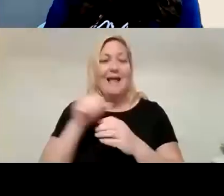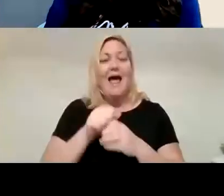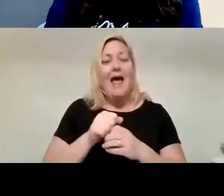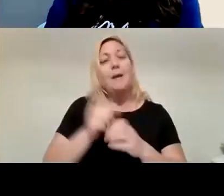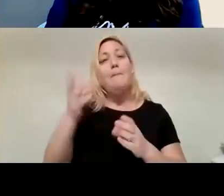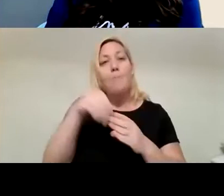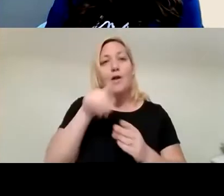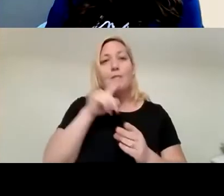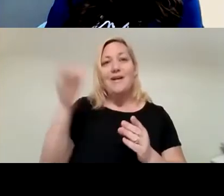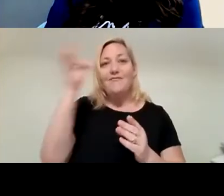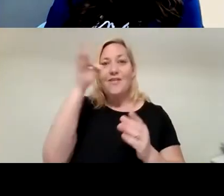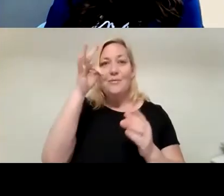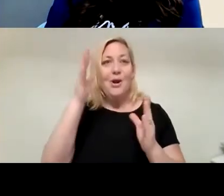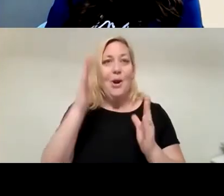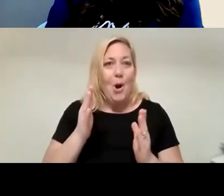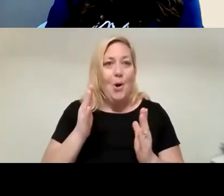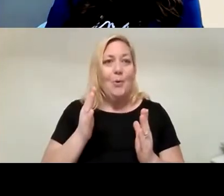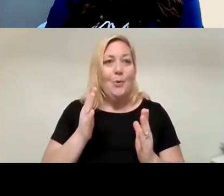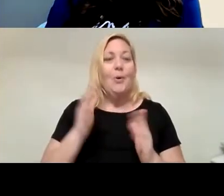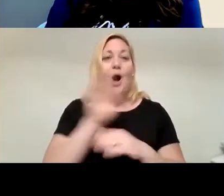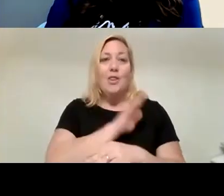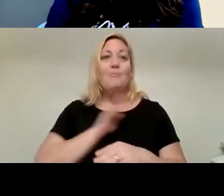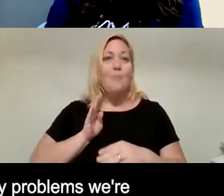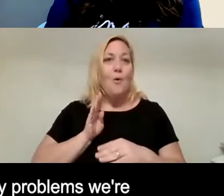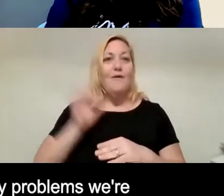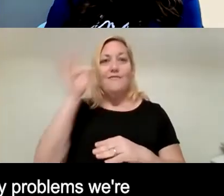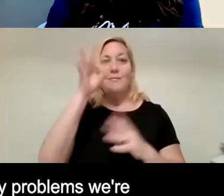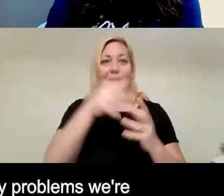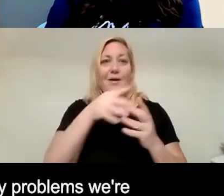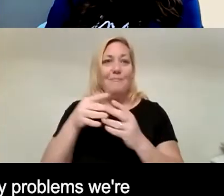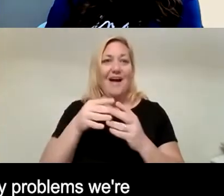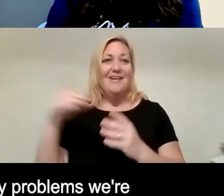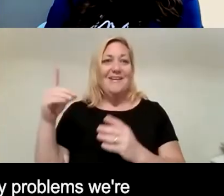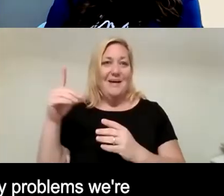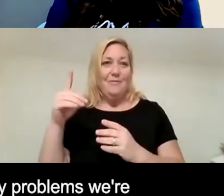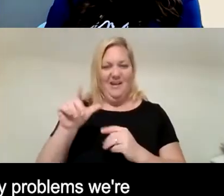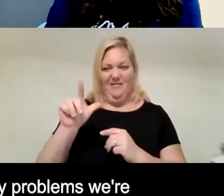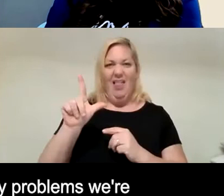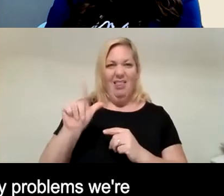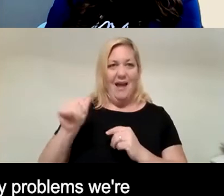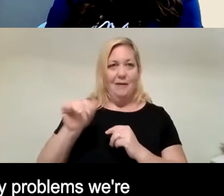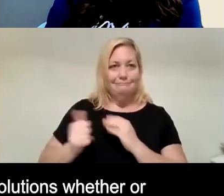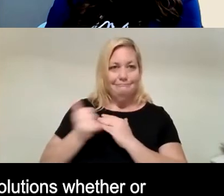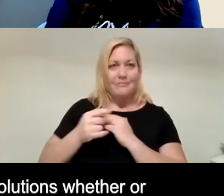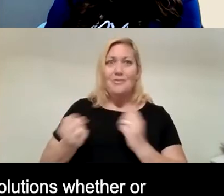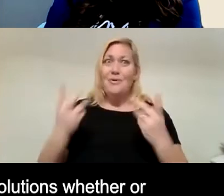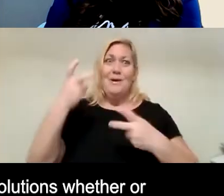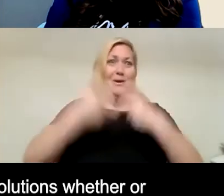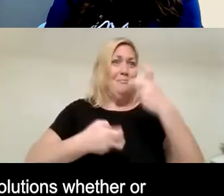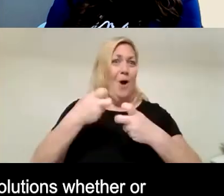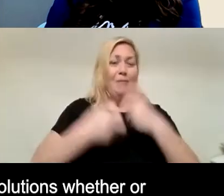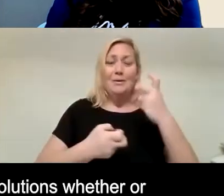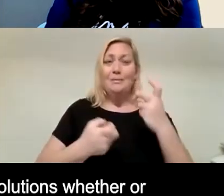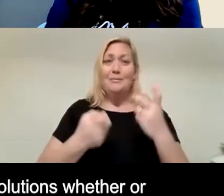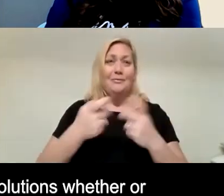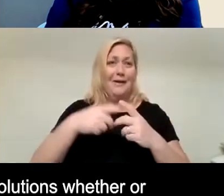being Filipino, part on the board of being the Filipino-American LA Democrats, is that there's so many problems that we're uncovering during